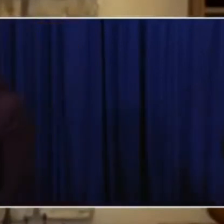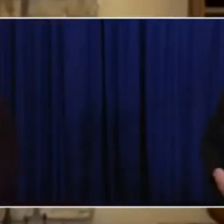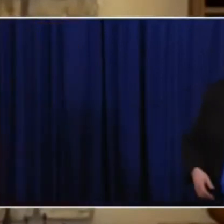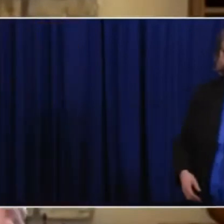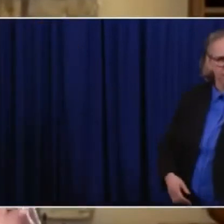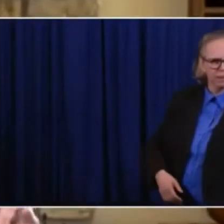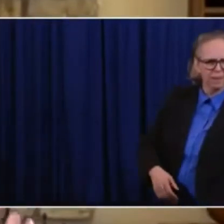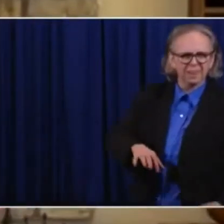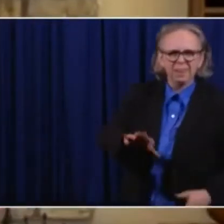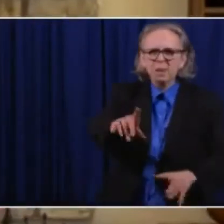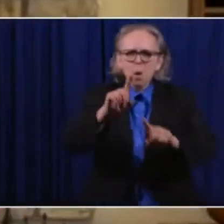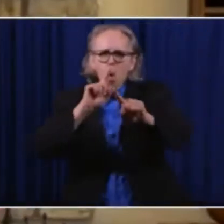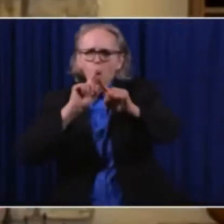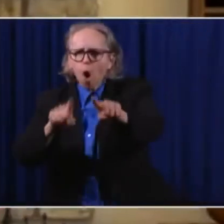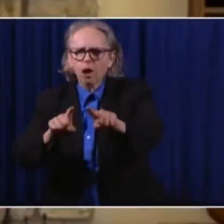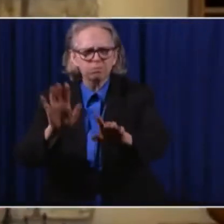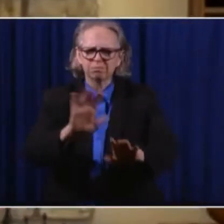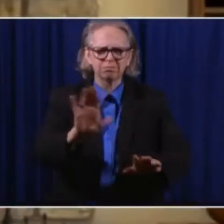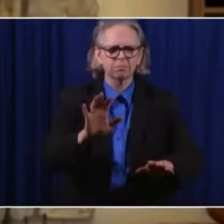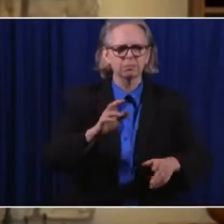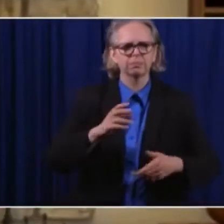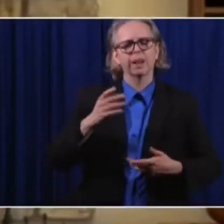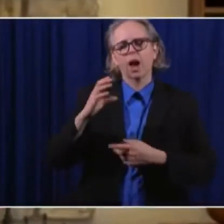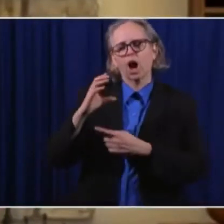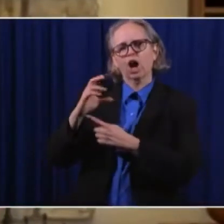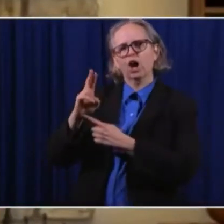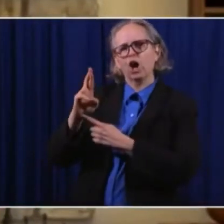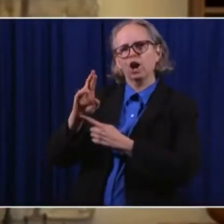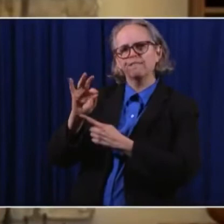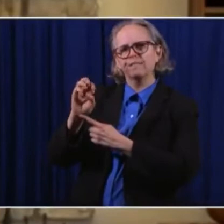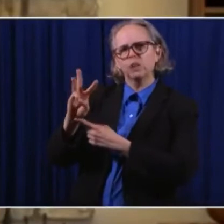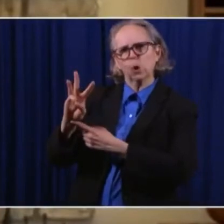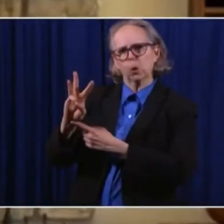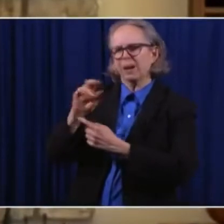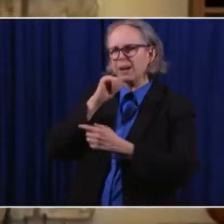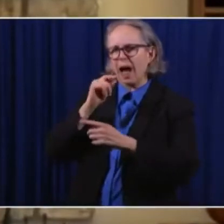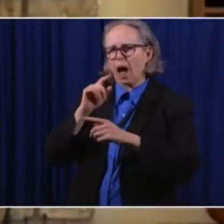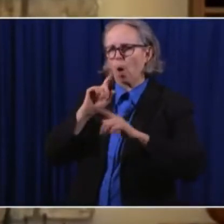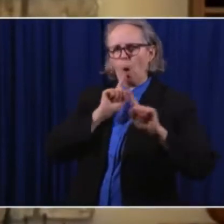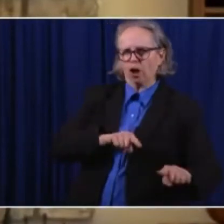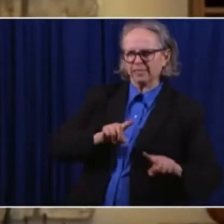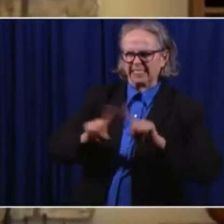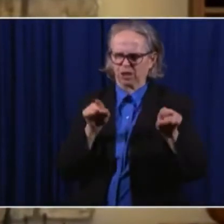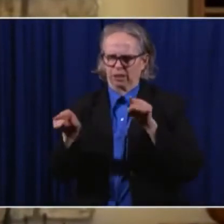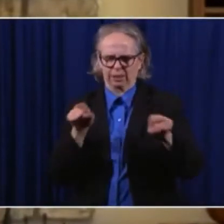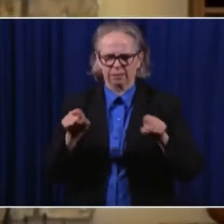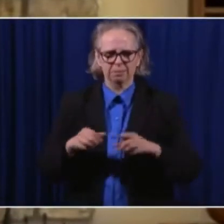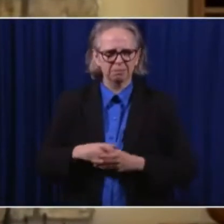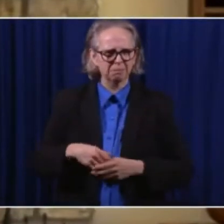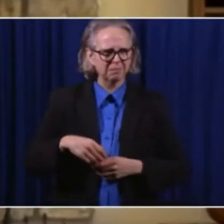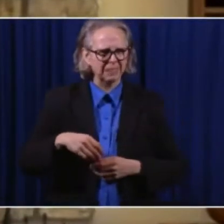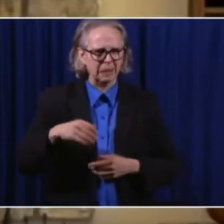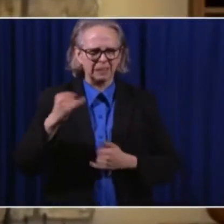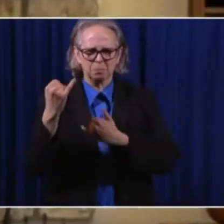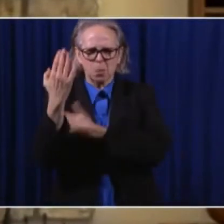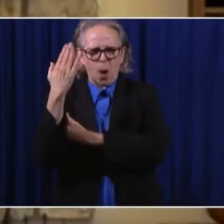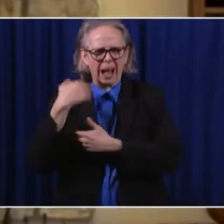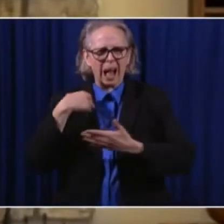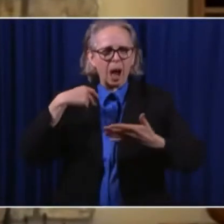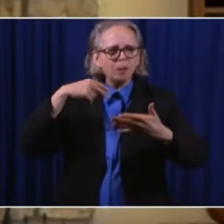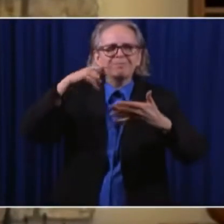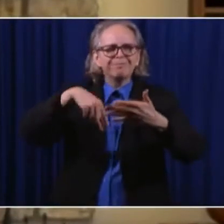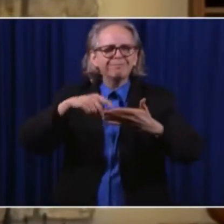describes it best. This was reported, I saw some headlines this morning and some stories yesterday